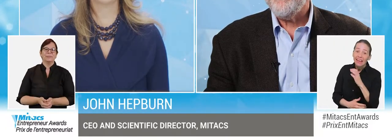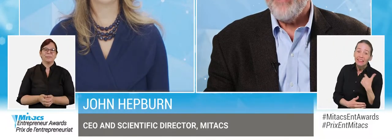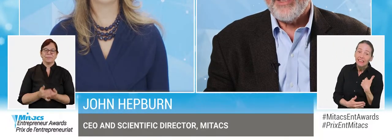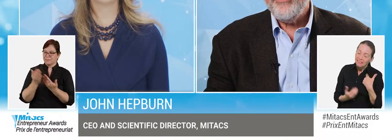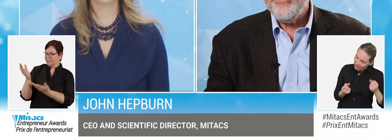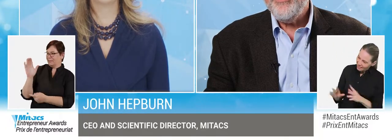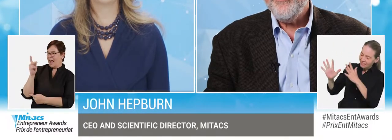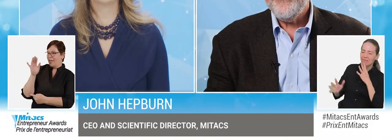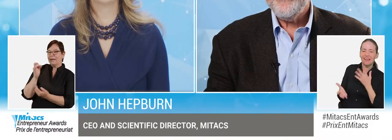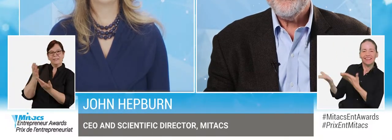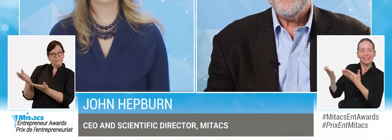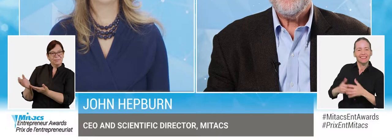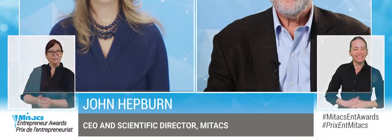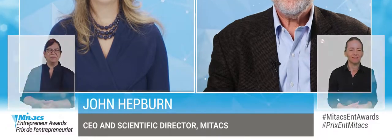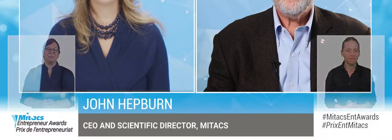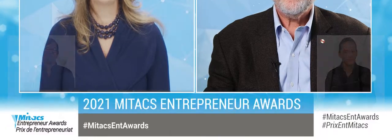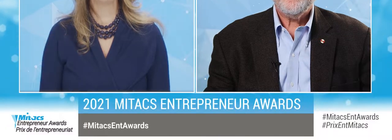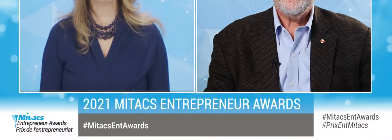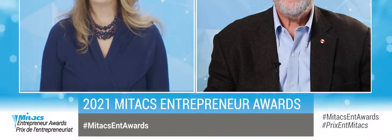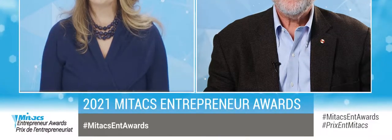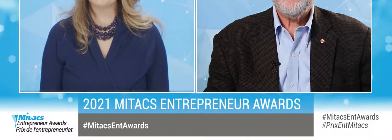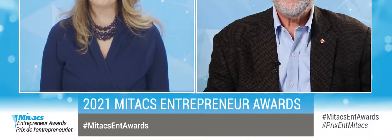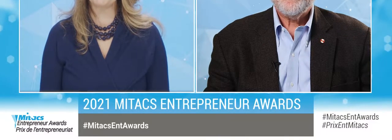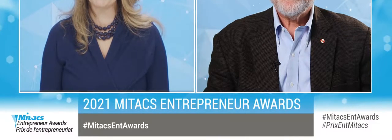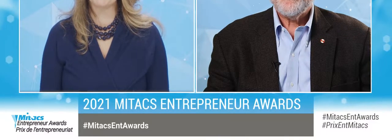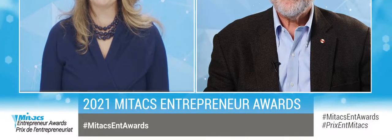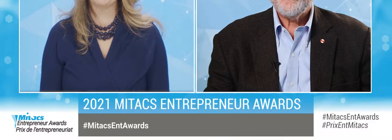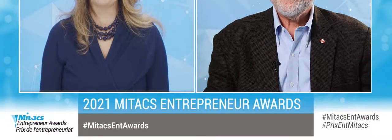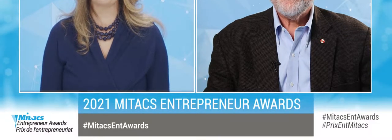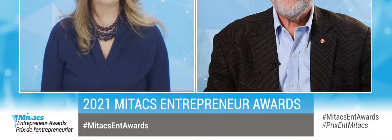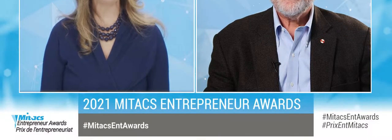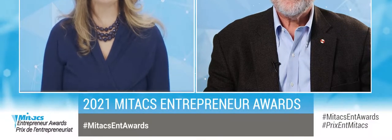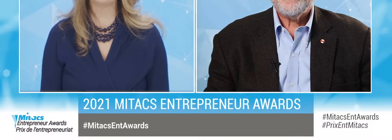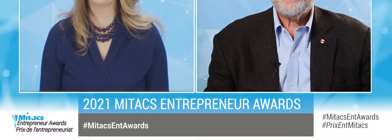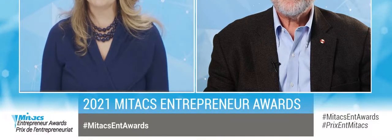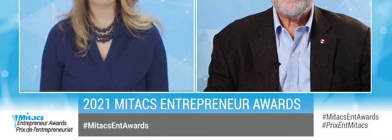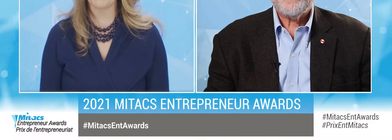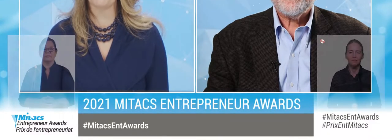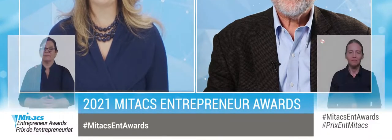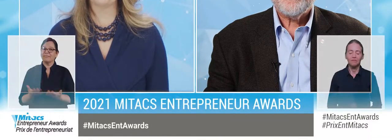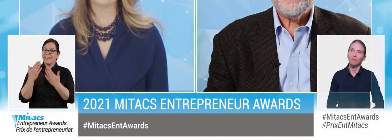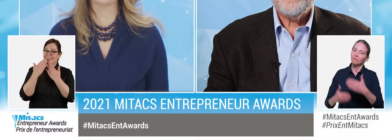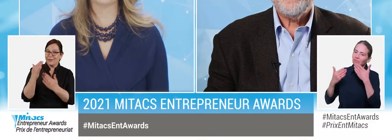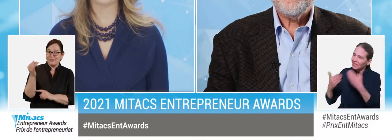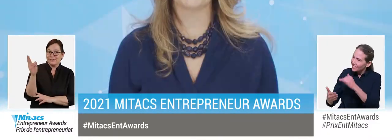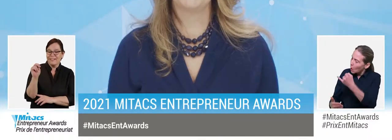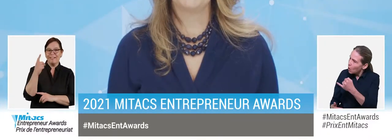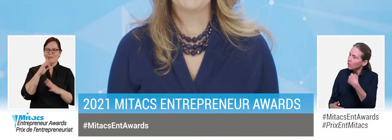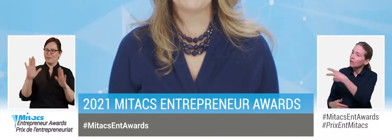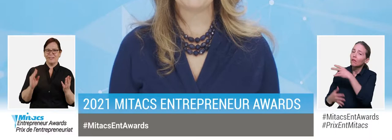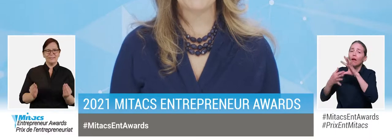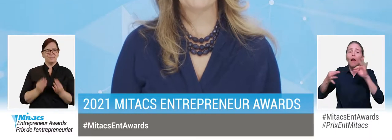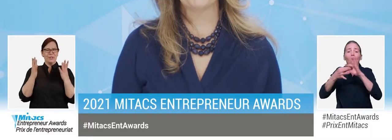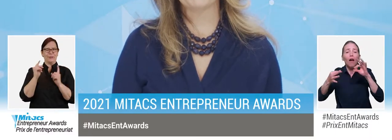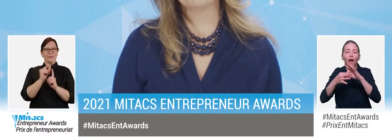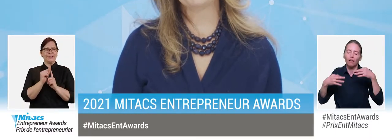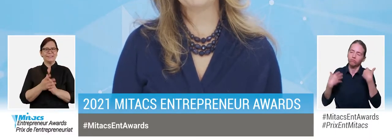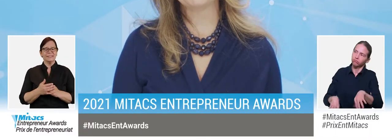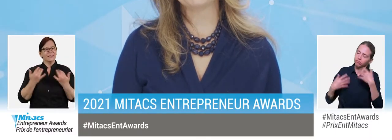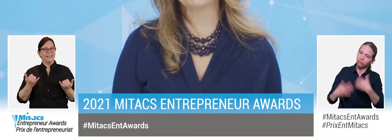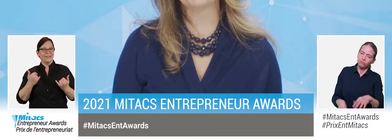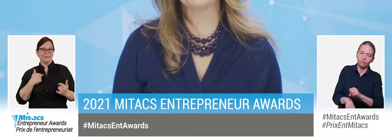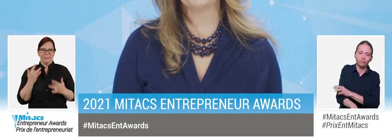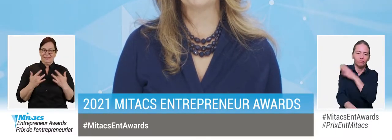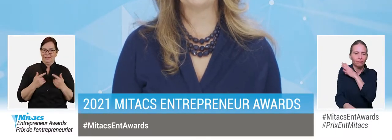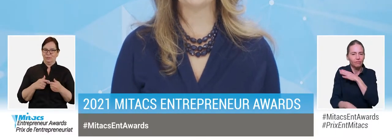Catherine, back to you. Merci, John, and thank you for your inspiring words. And now I am